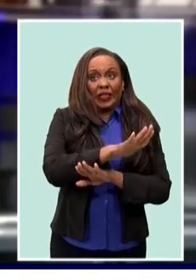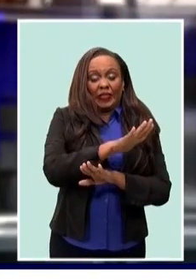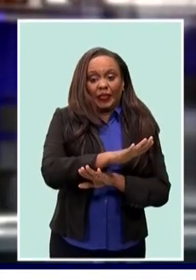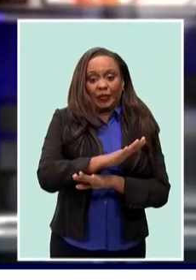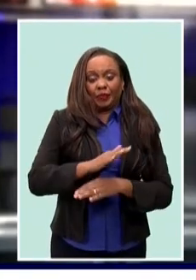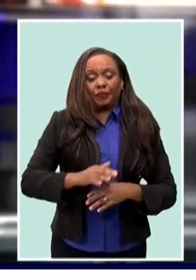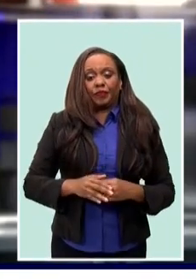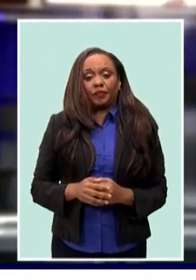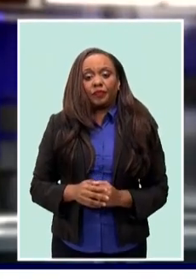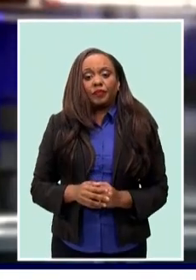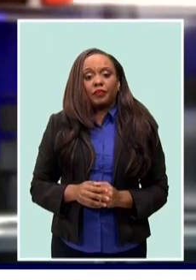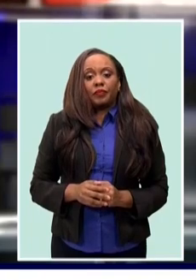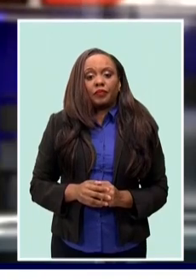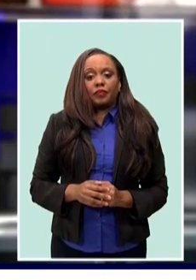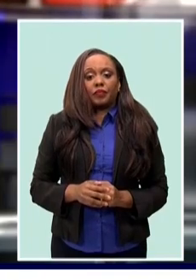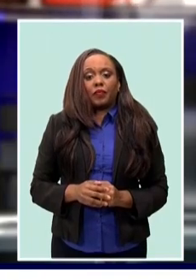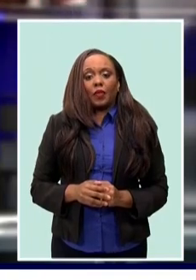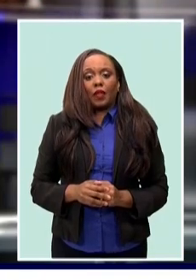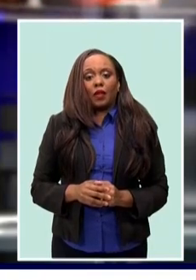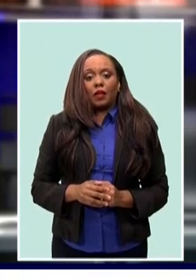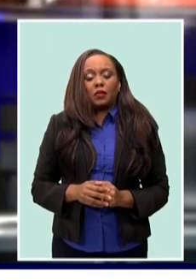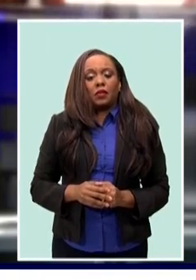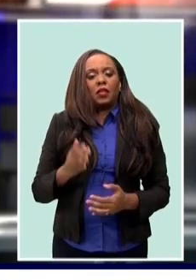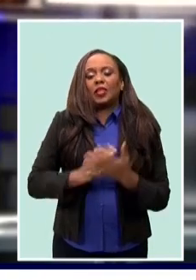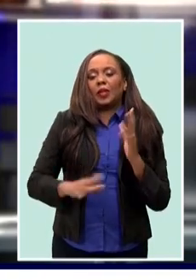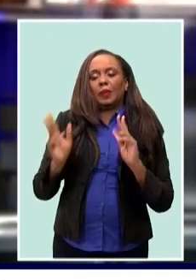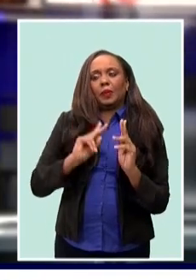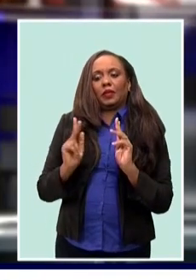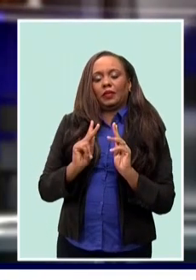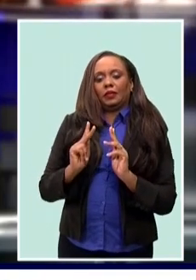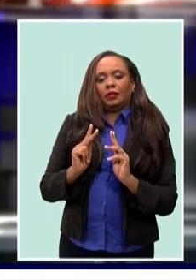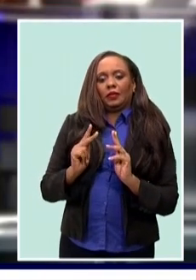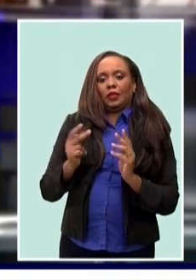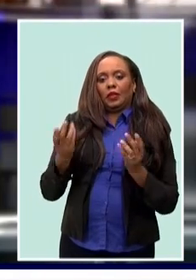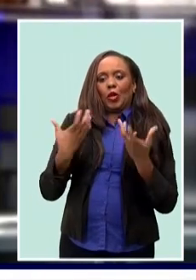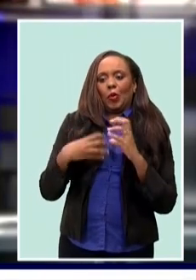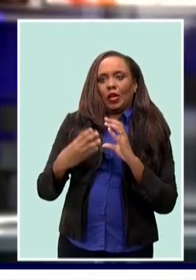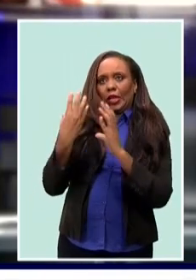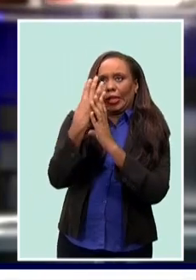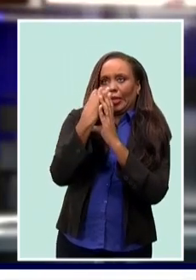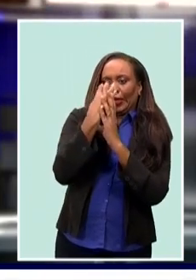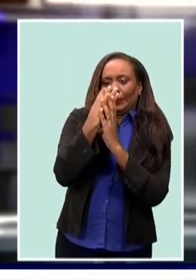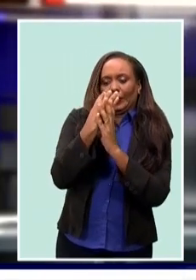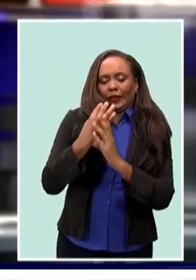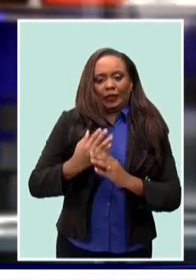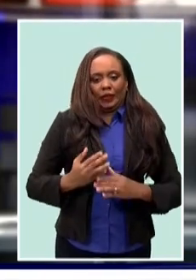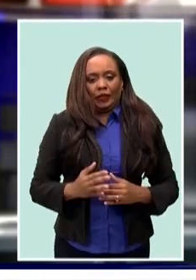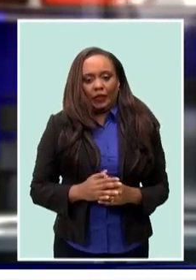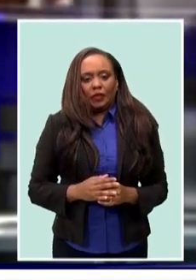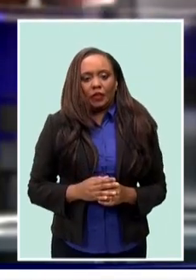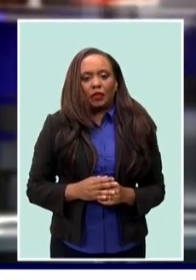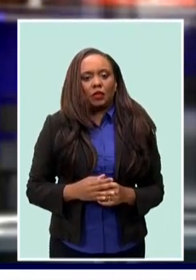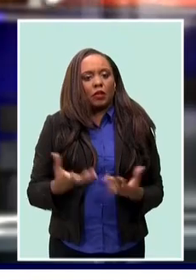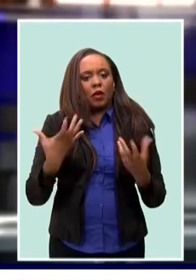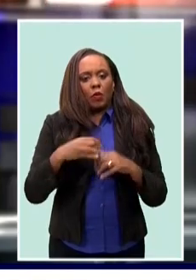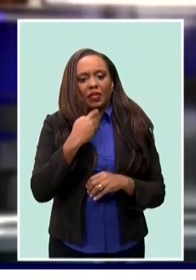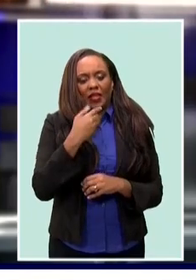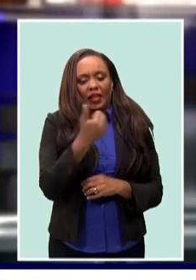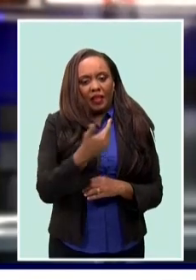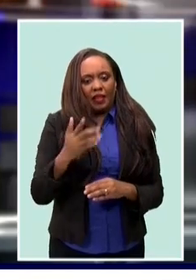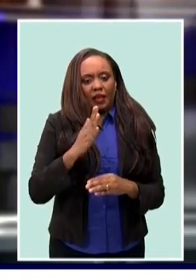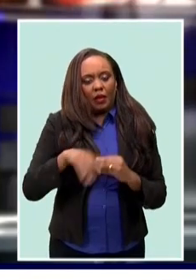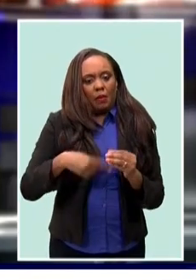that specific topic. Now, some people were reluctant to speak as they told me they really didn't want to publicly comment on the